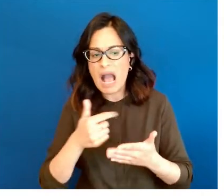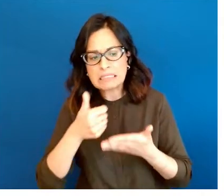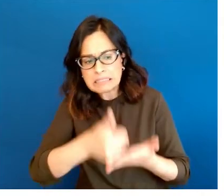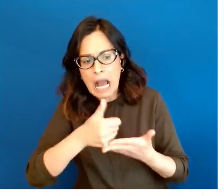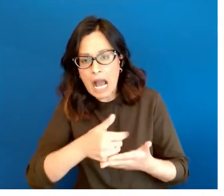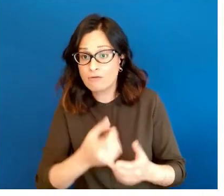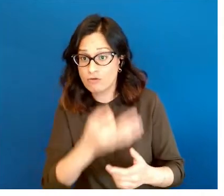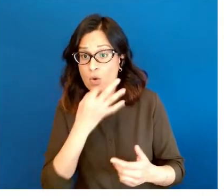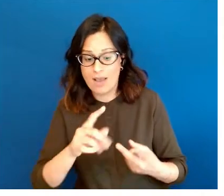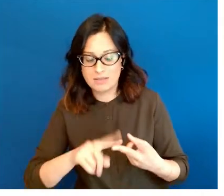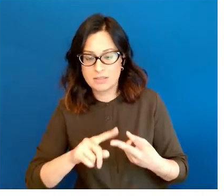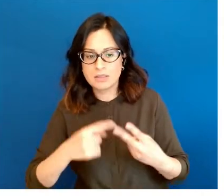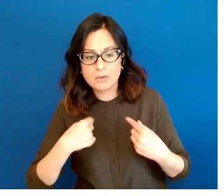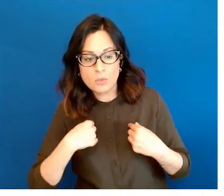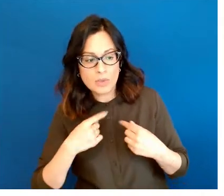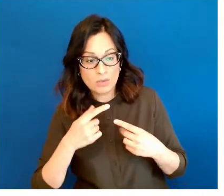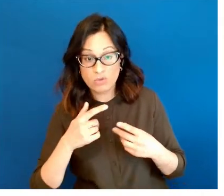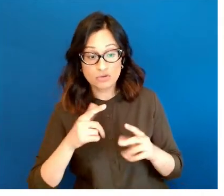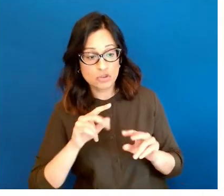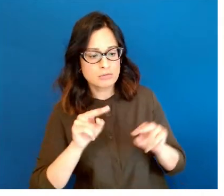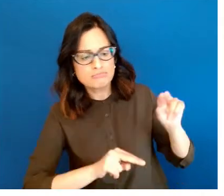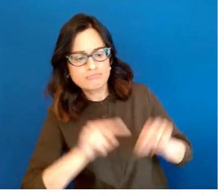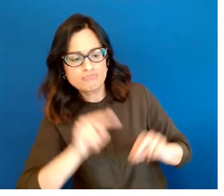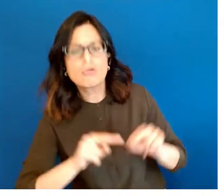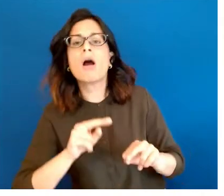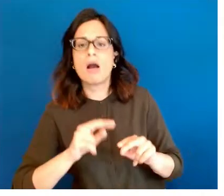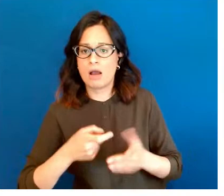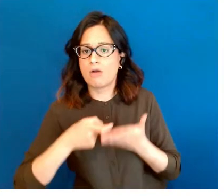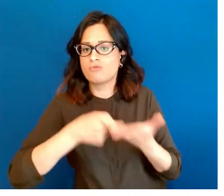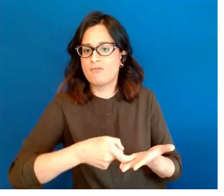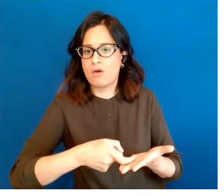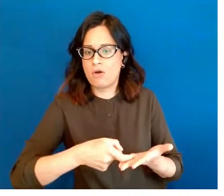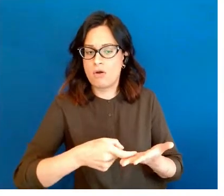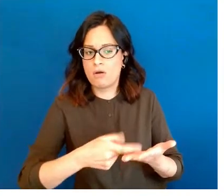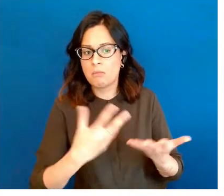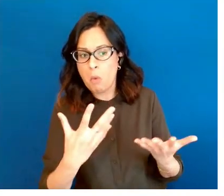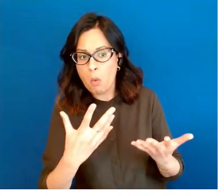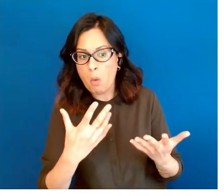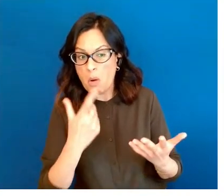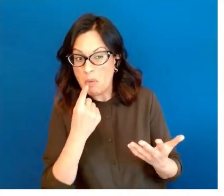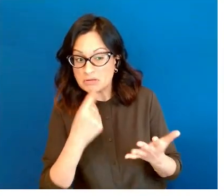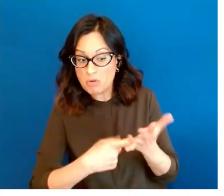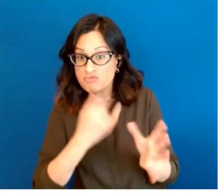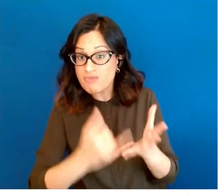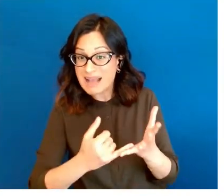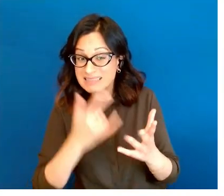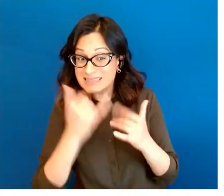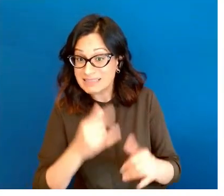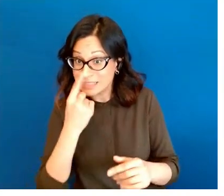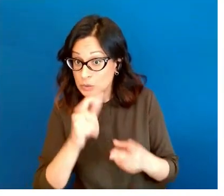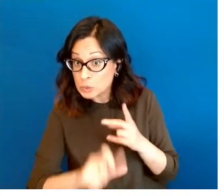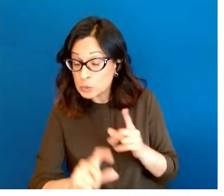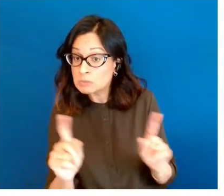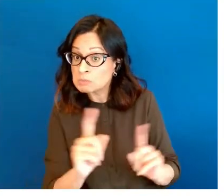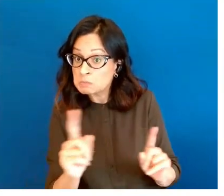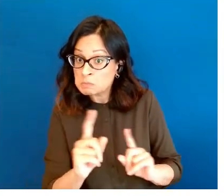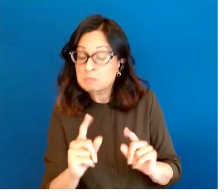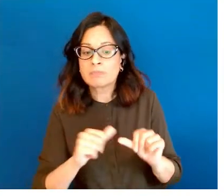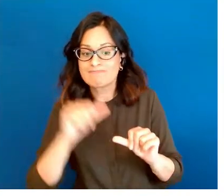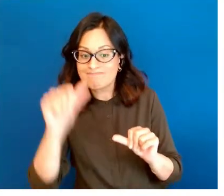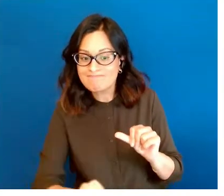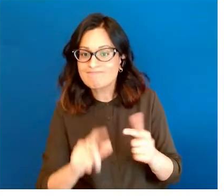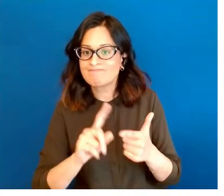triaged with advice and maybe a request to do some RAS testing. And after that, perhaps only those